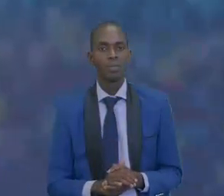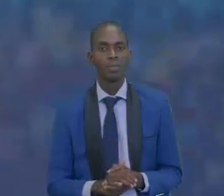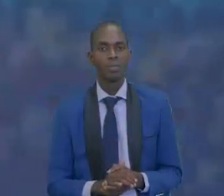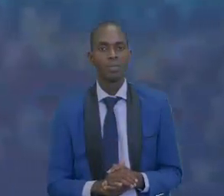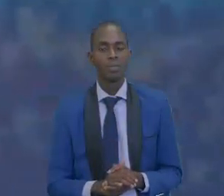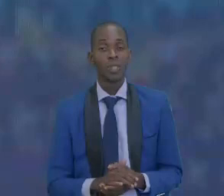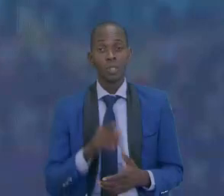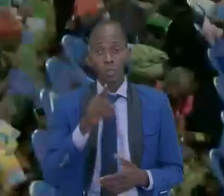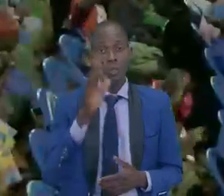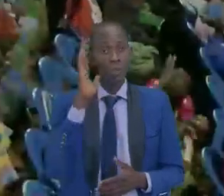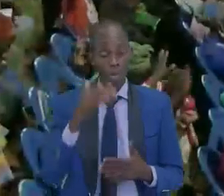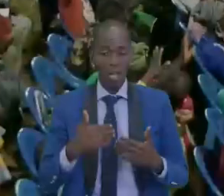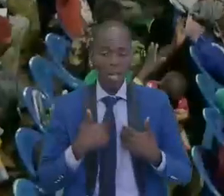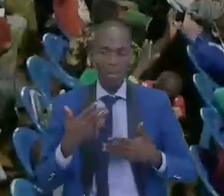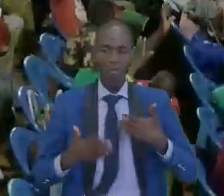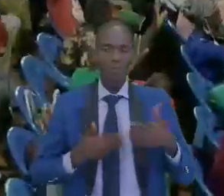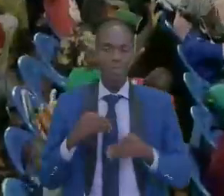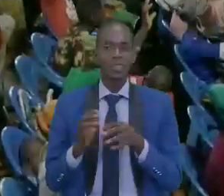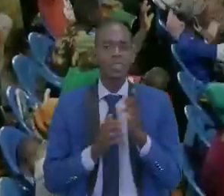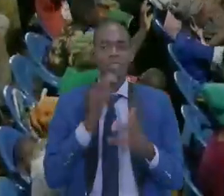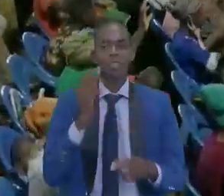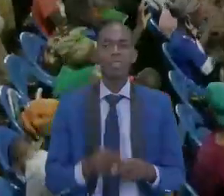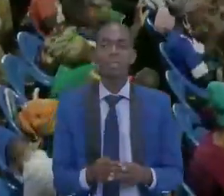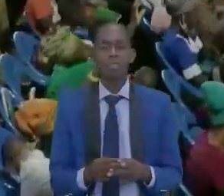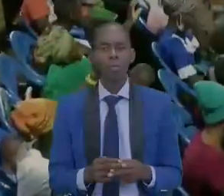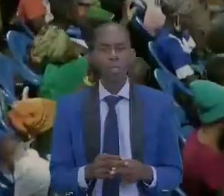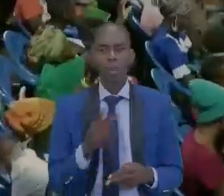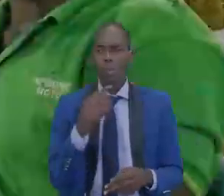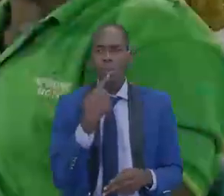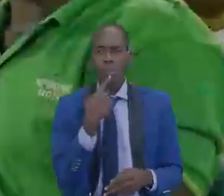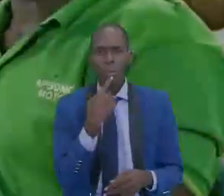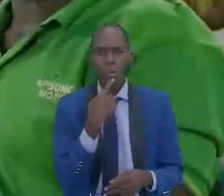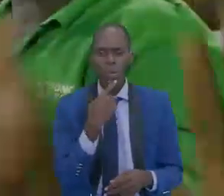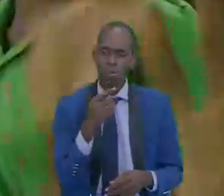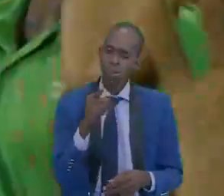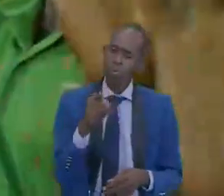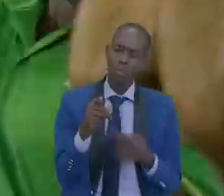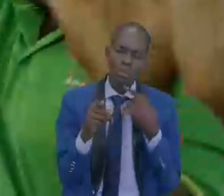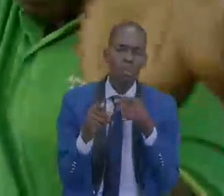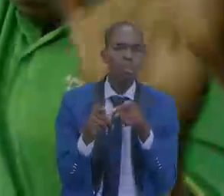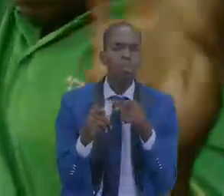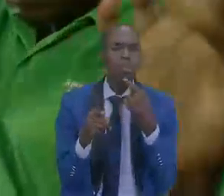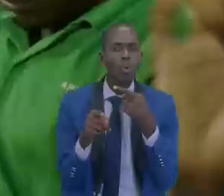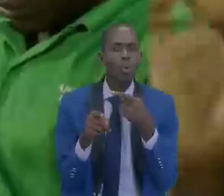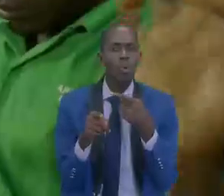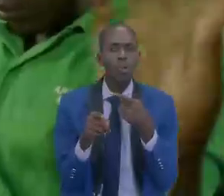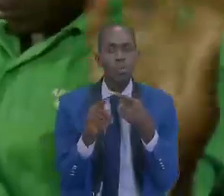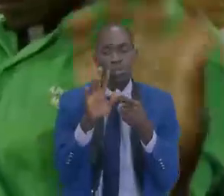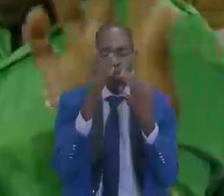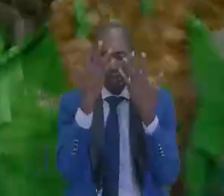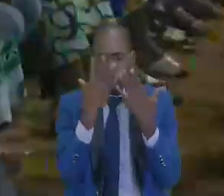You will have joy. Who am I talking about? Sorrow taken away.